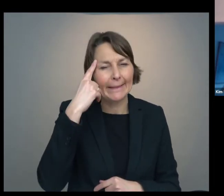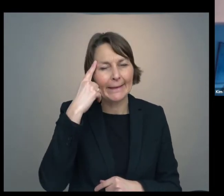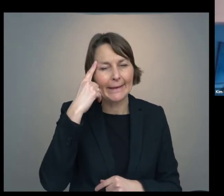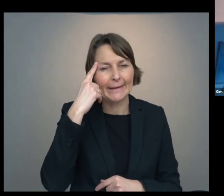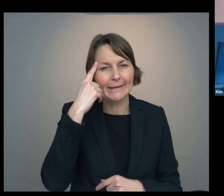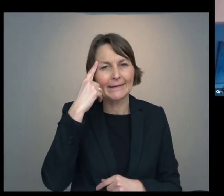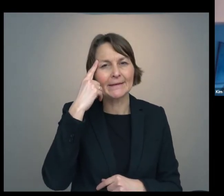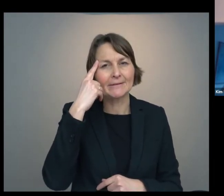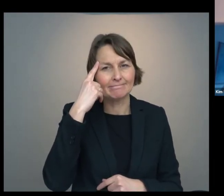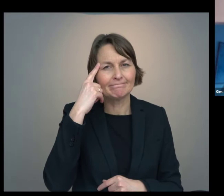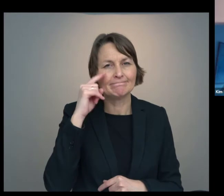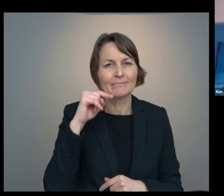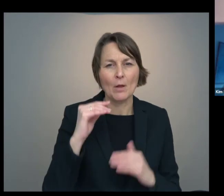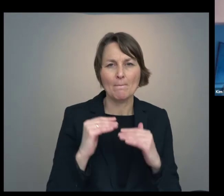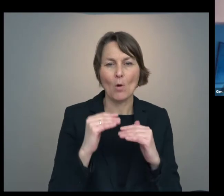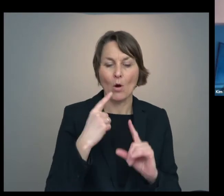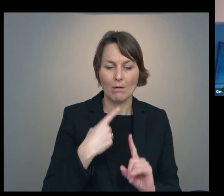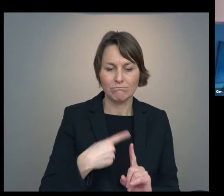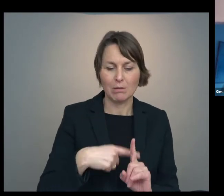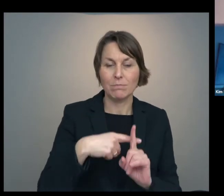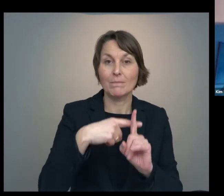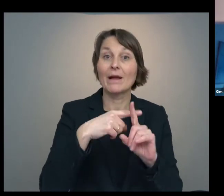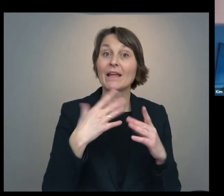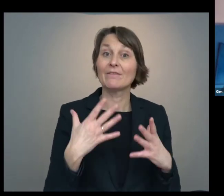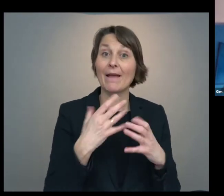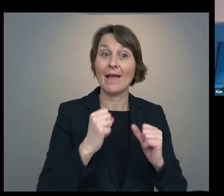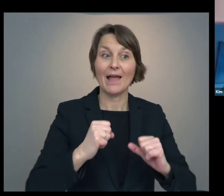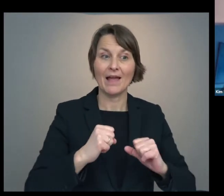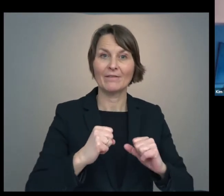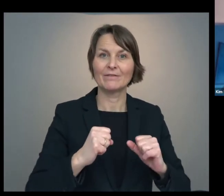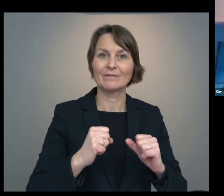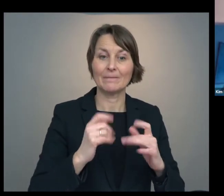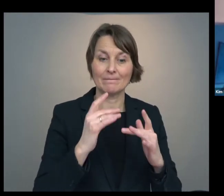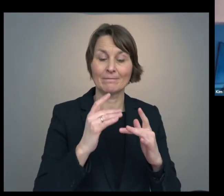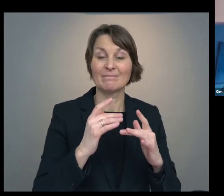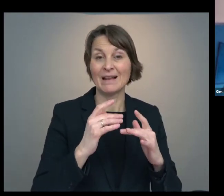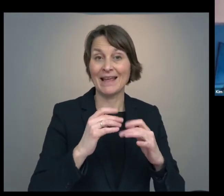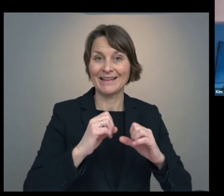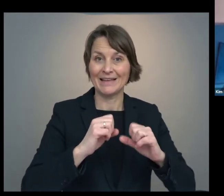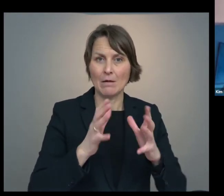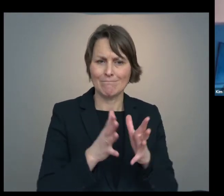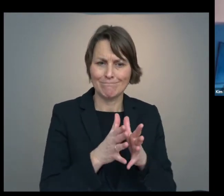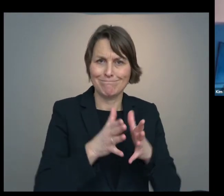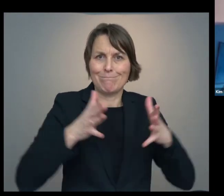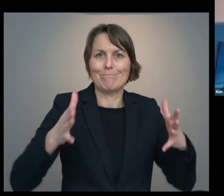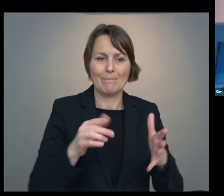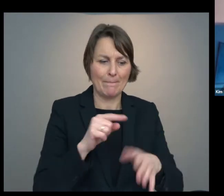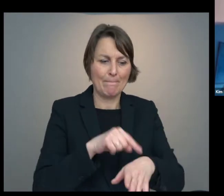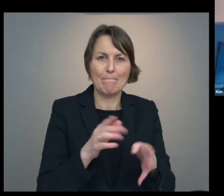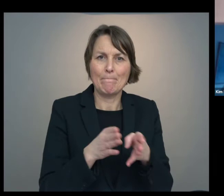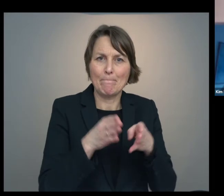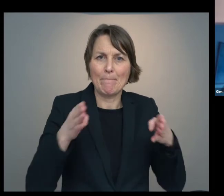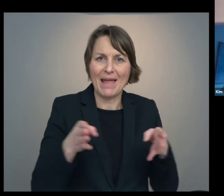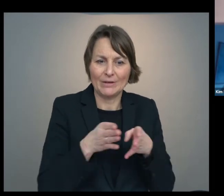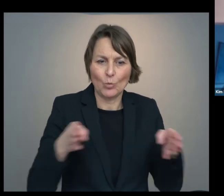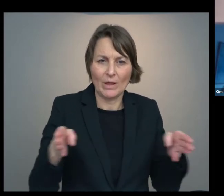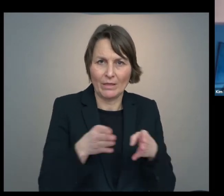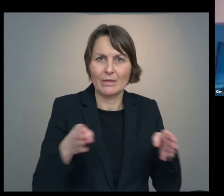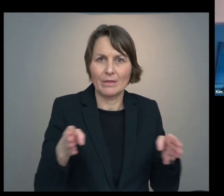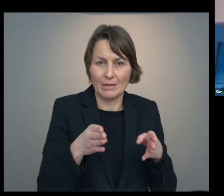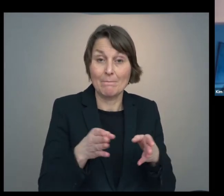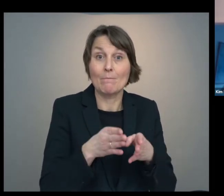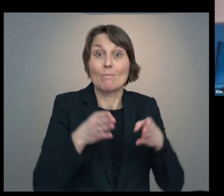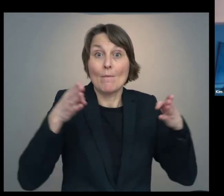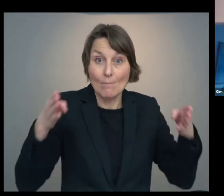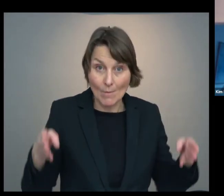that's one of the areas where we need to improve. Once we have the bandwidth, and we are working